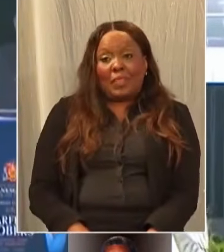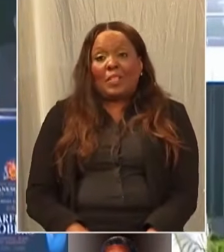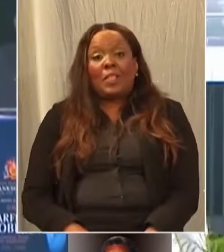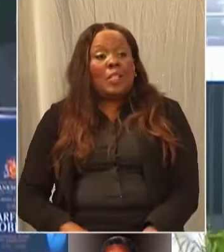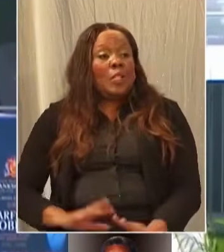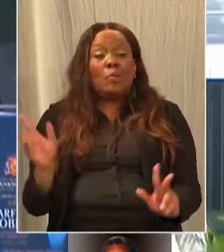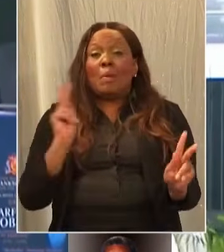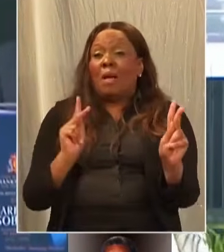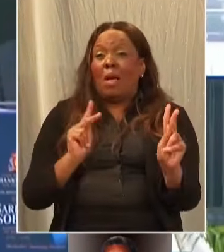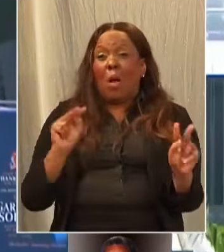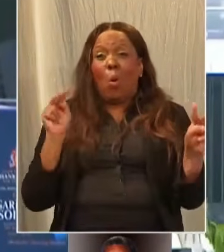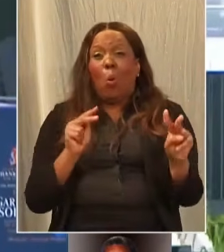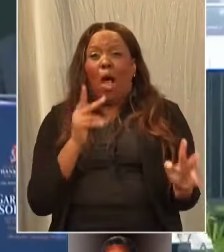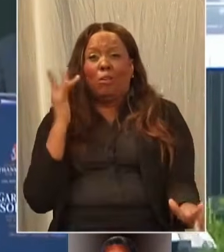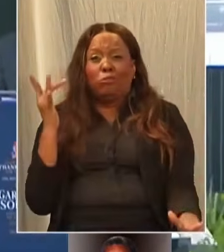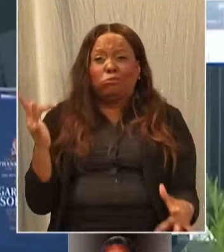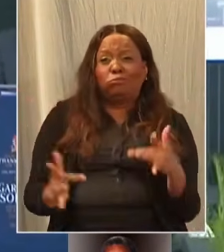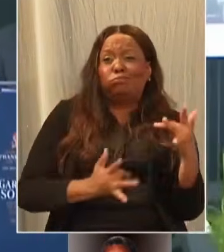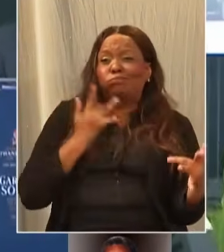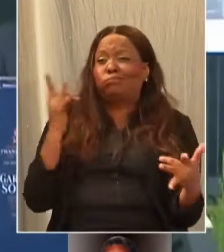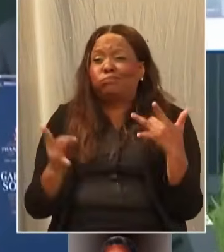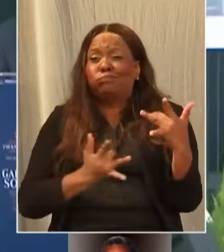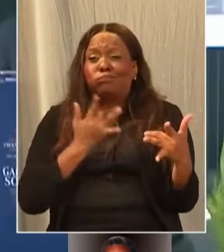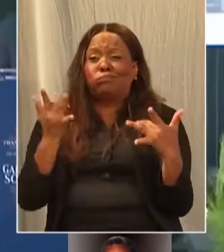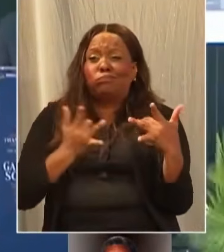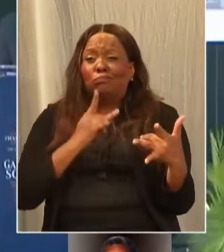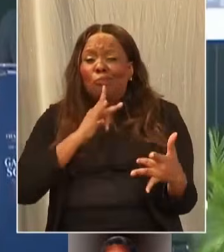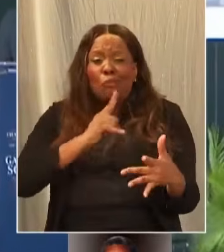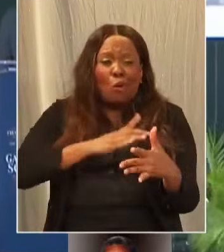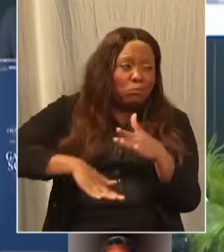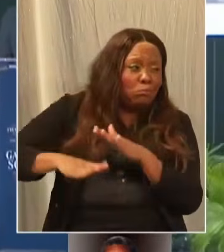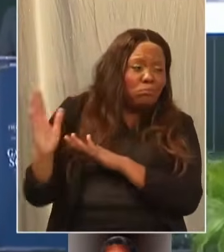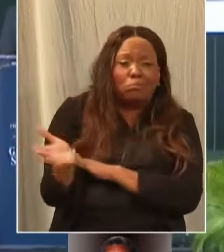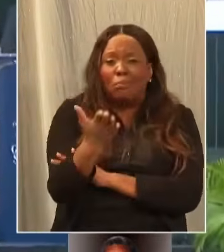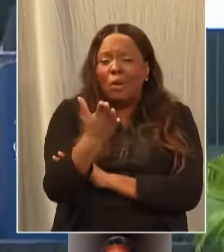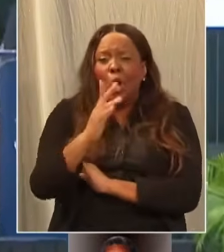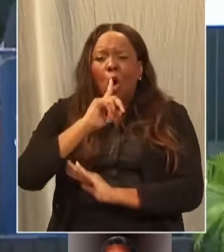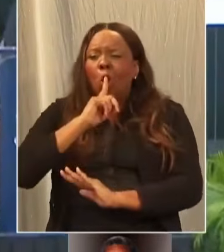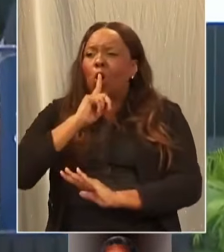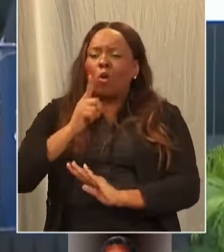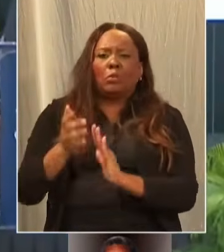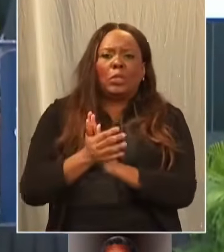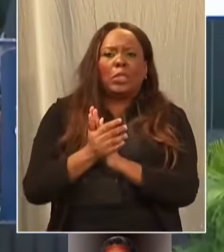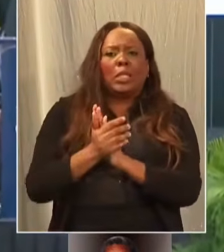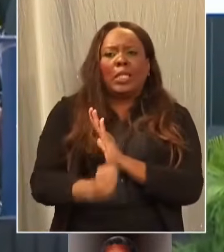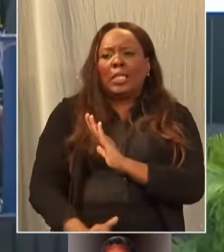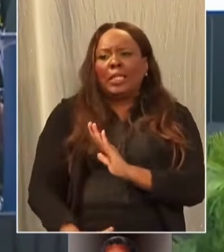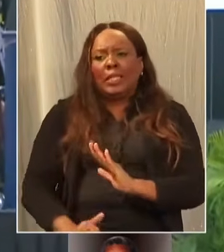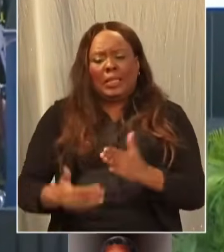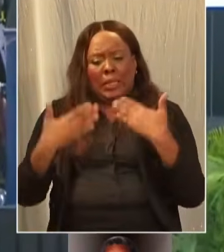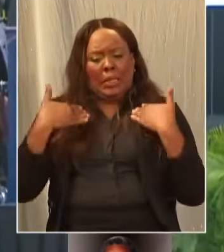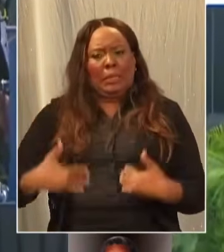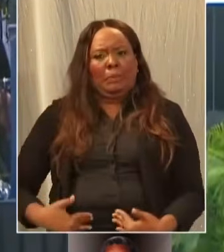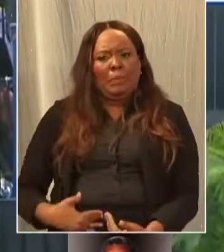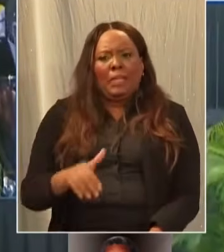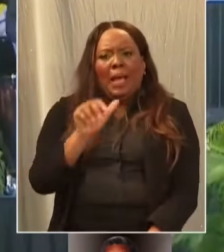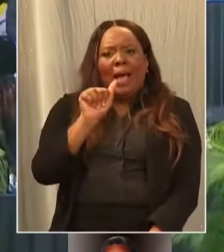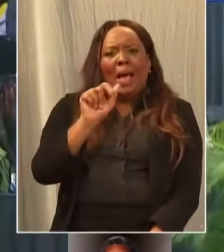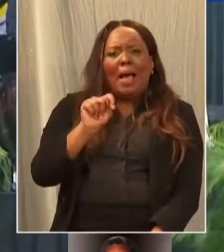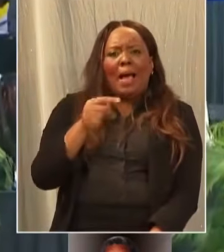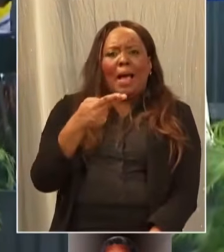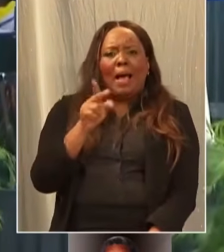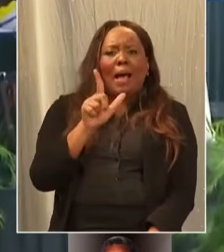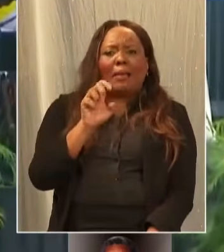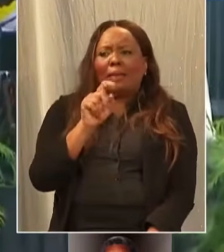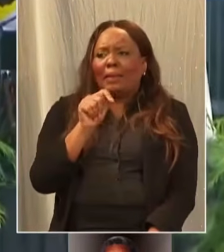with magnificent stroke play, astonishing athleticism, lightning reflexes